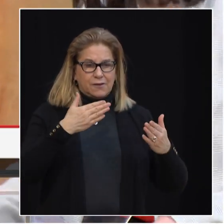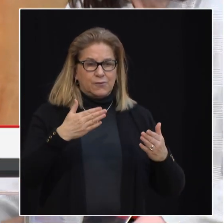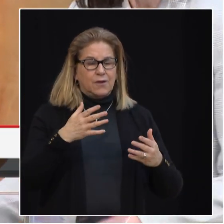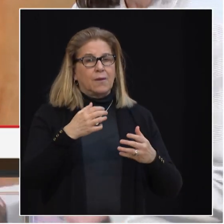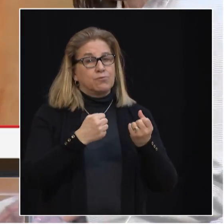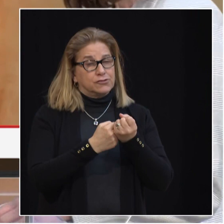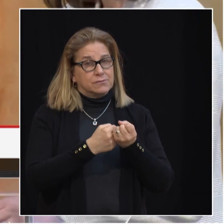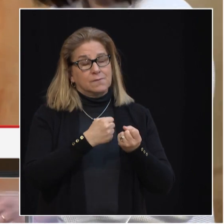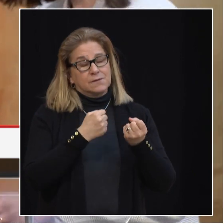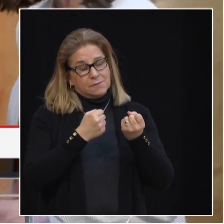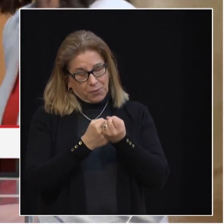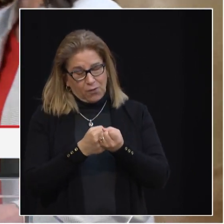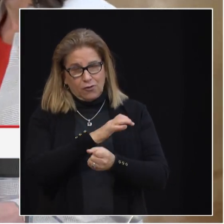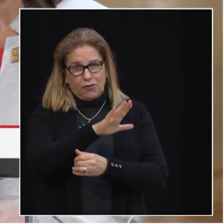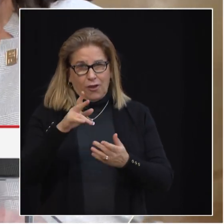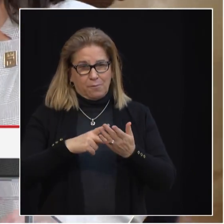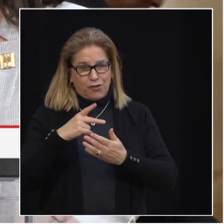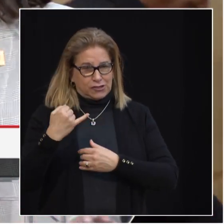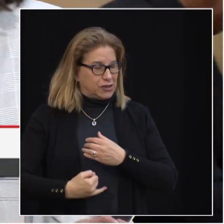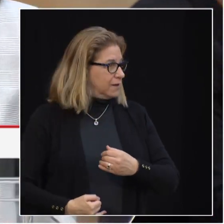Thank you so much. Thank you.